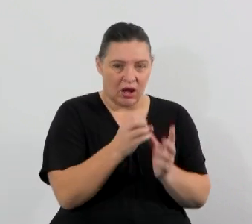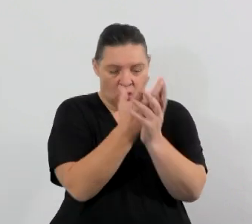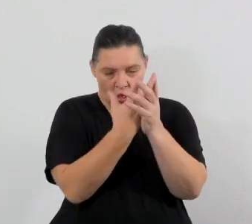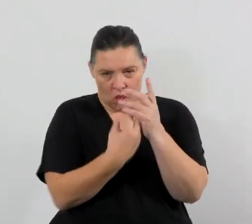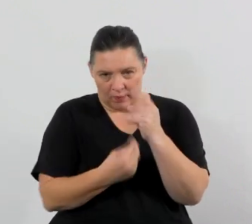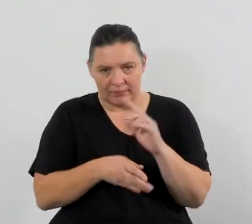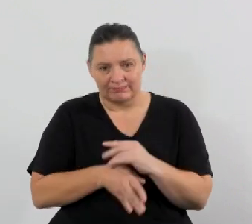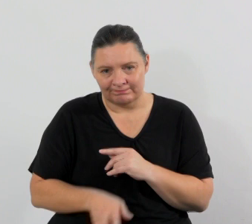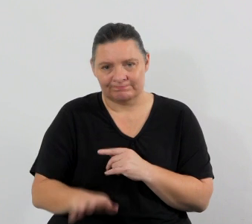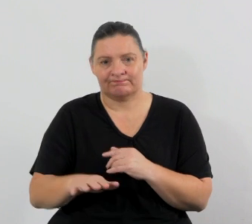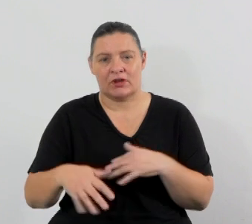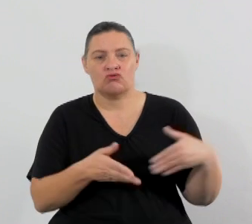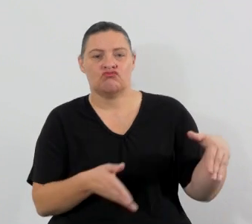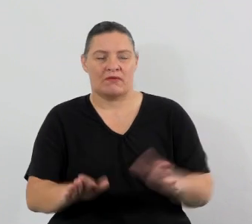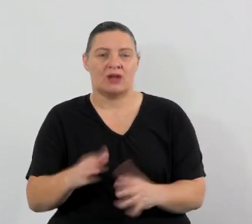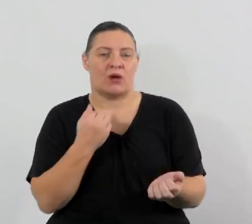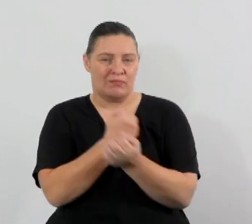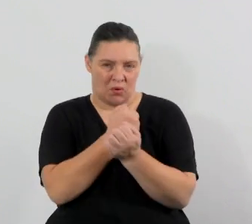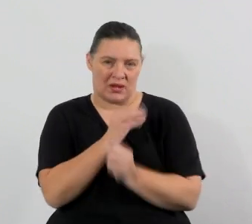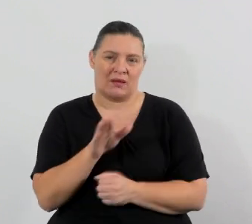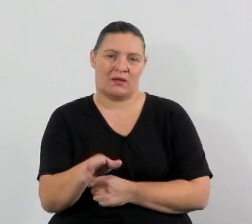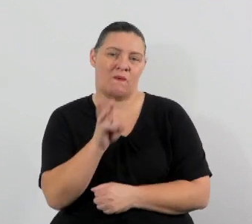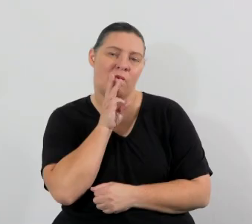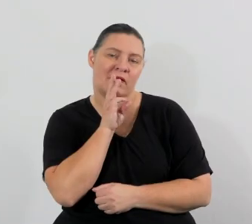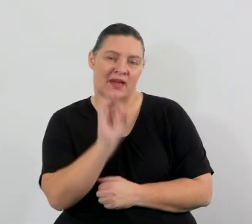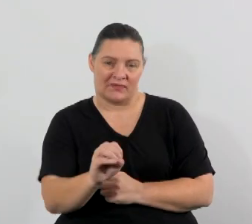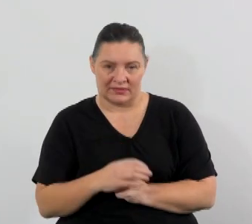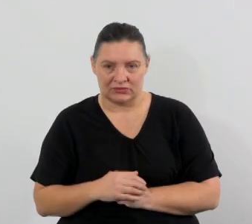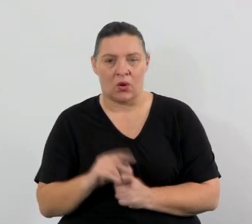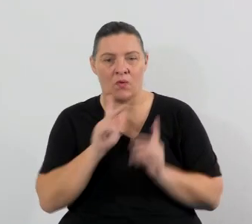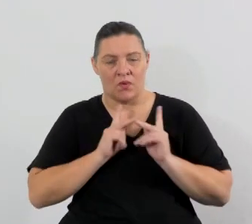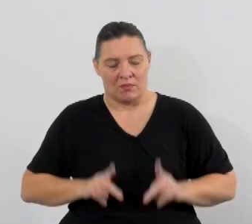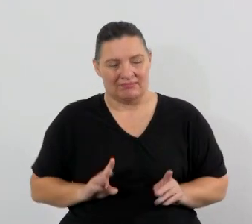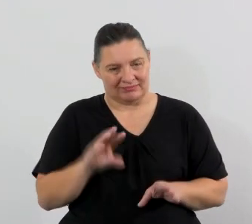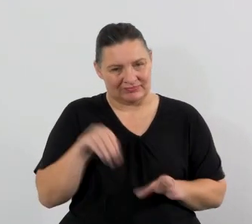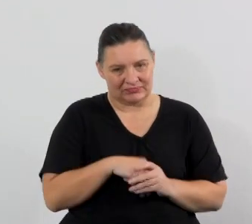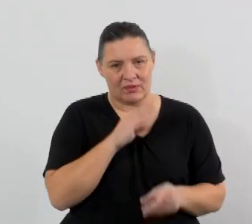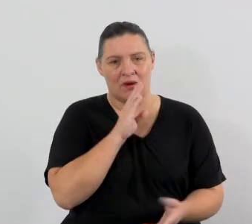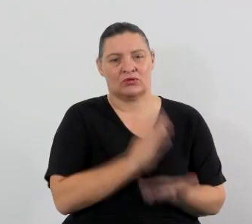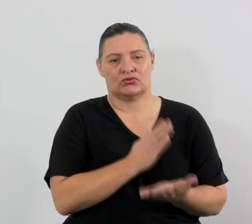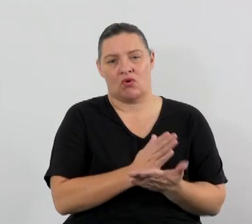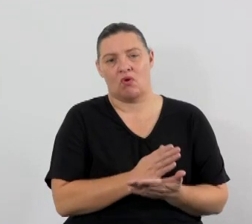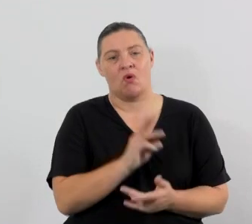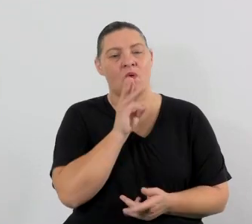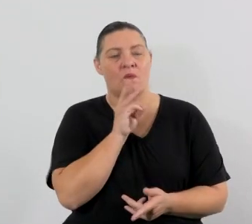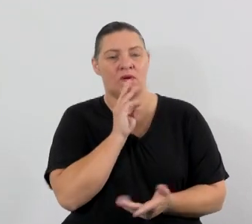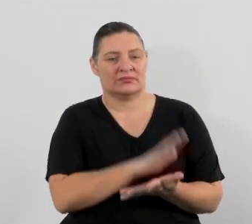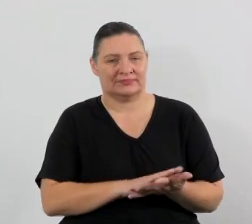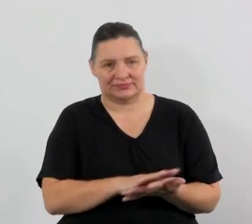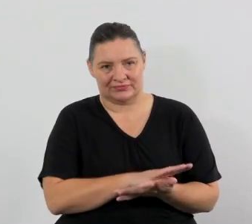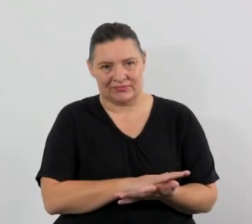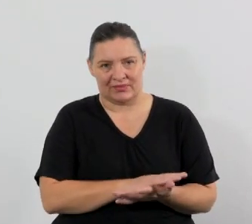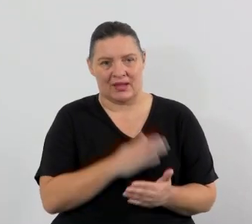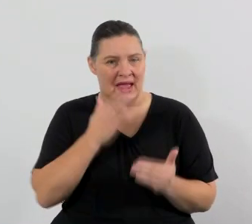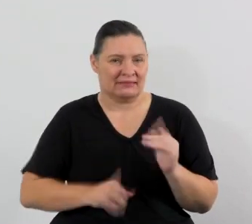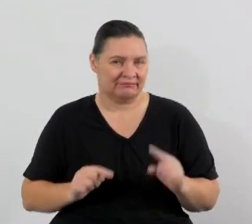also damage the ecosystem in the rivers. So that is how humans play a role in ensuring that water pollution does